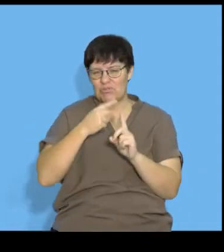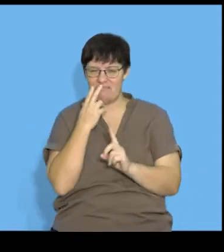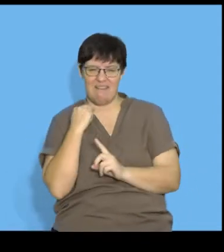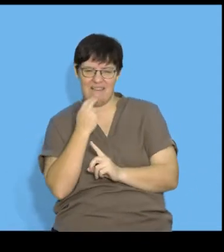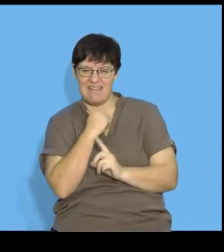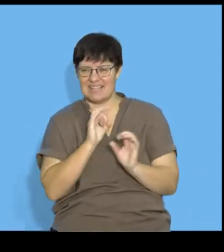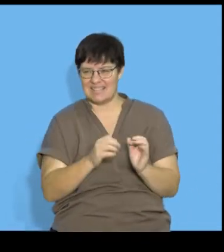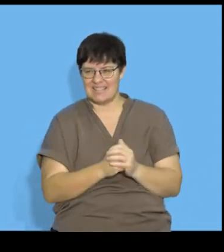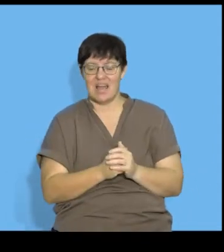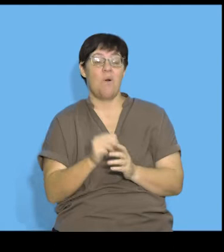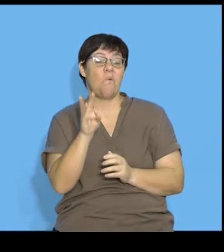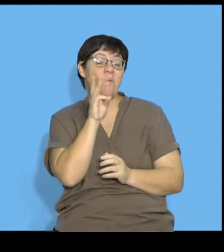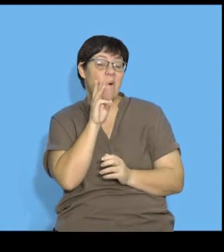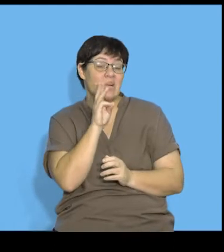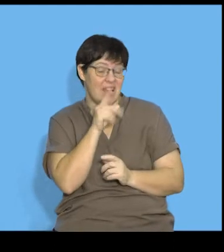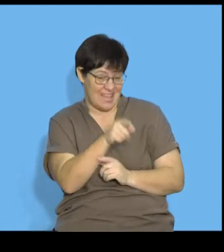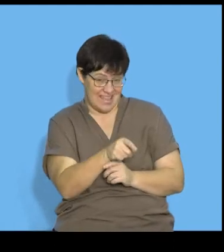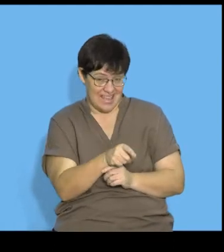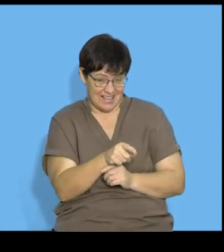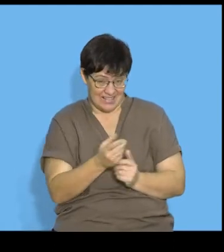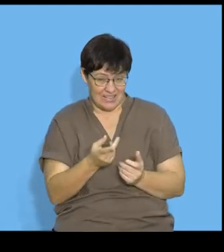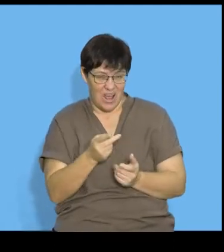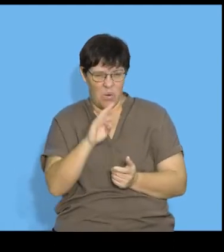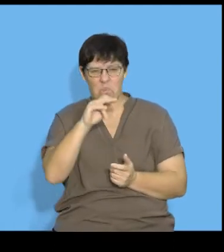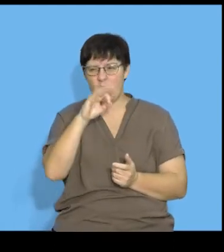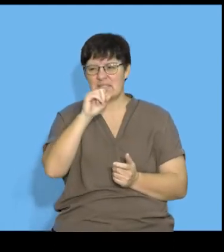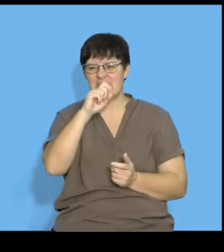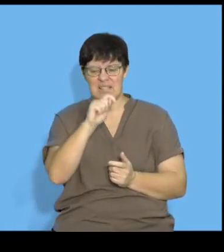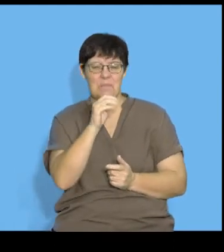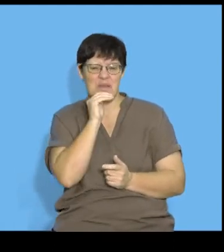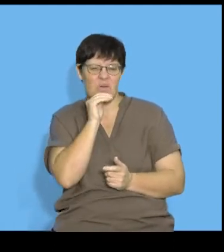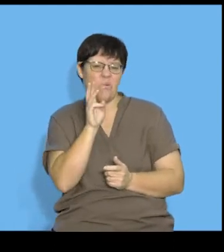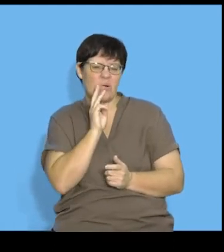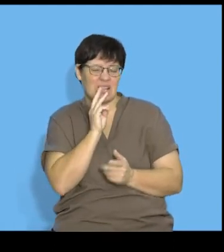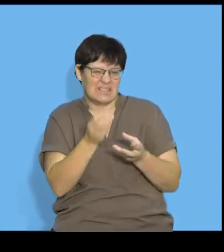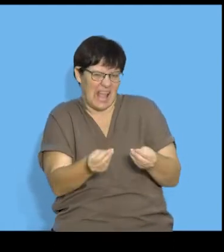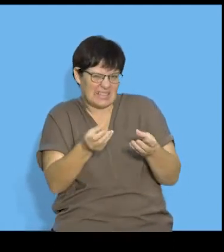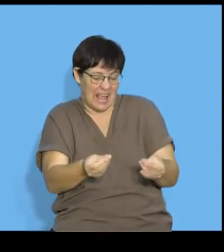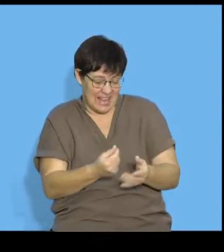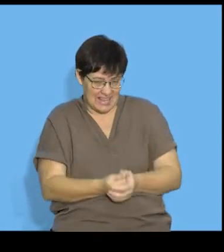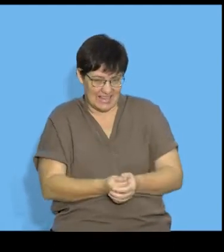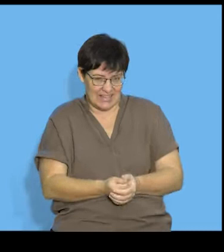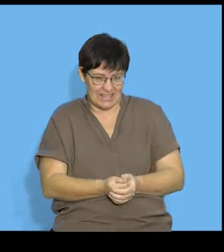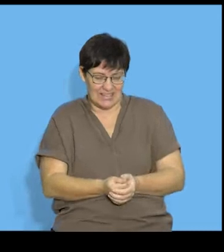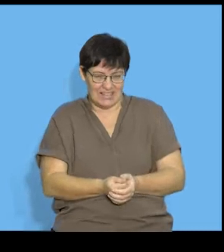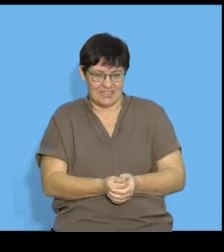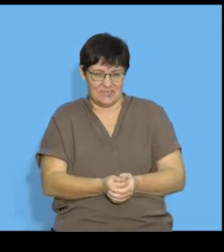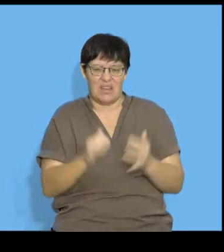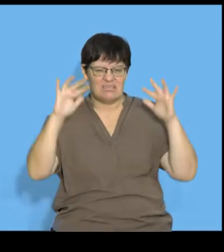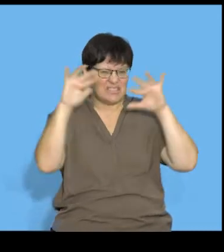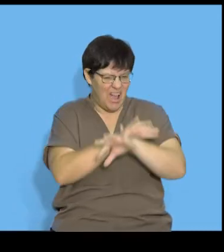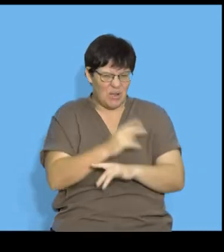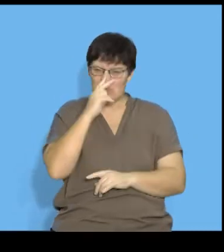moist? Water, all right? So we need to have nice warm temperatures. Dark, we don't need the sunlight because we don't